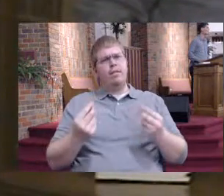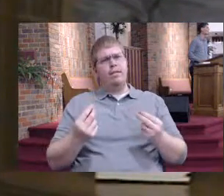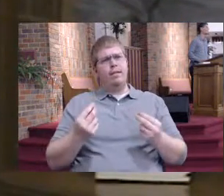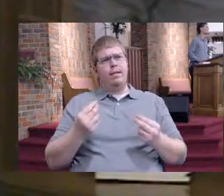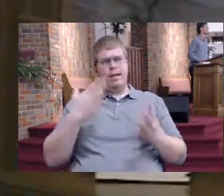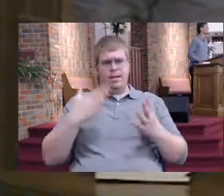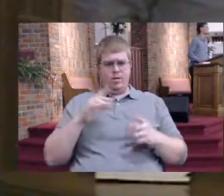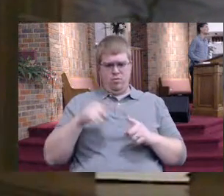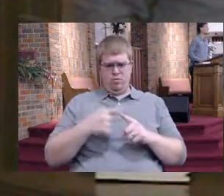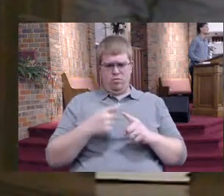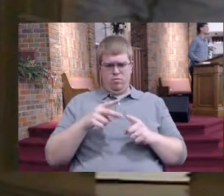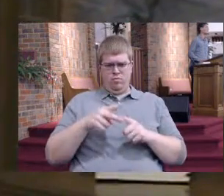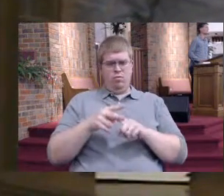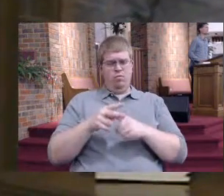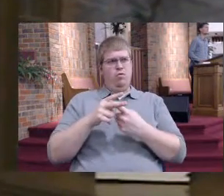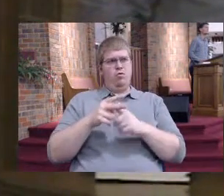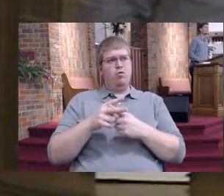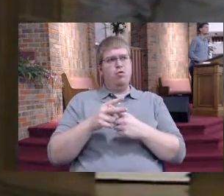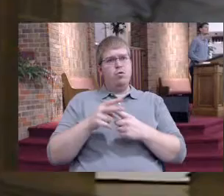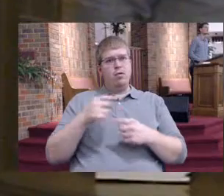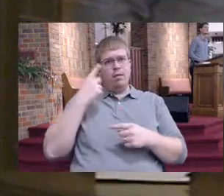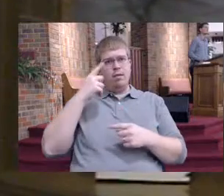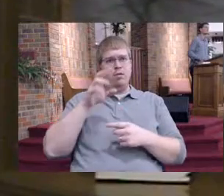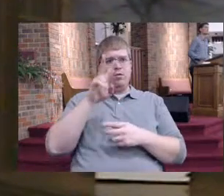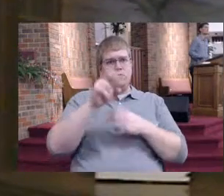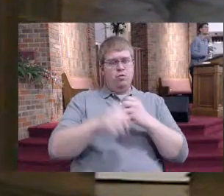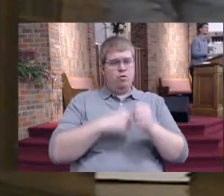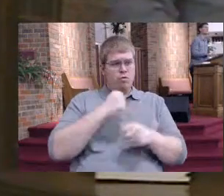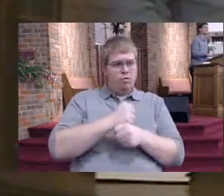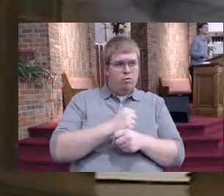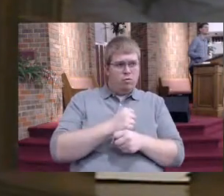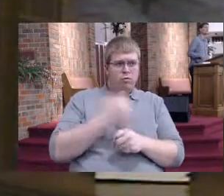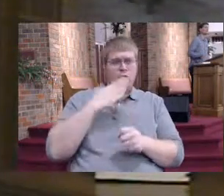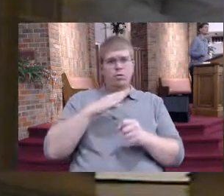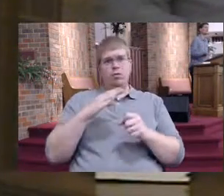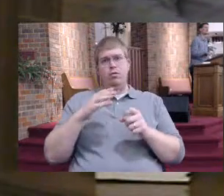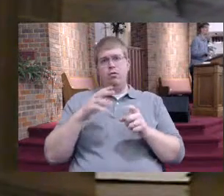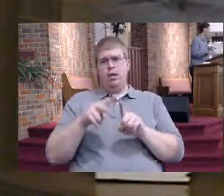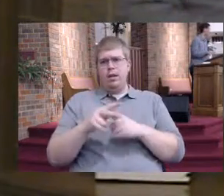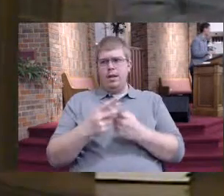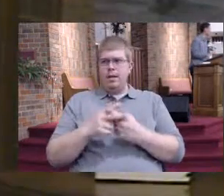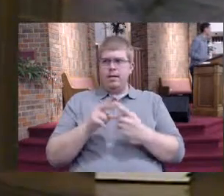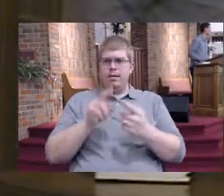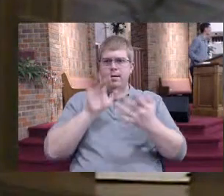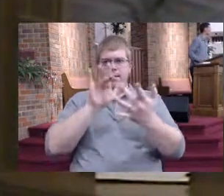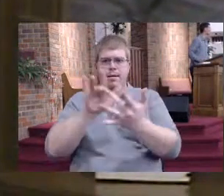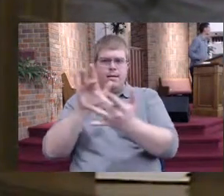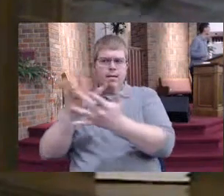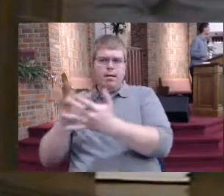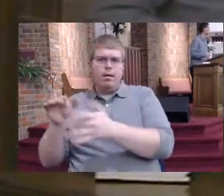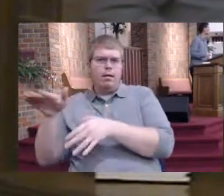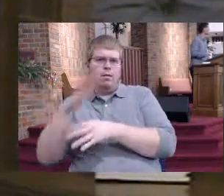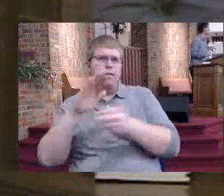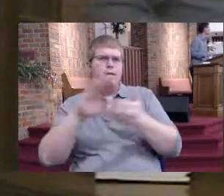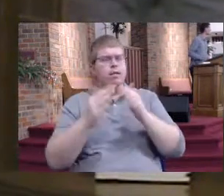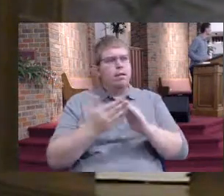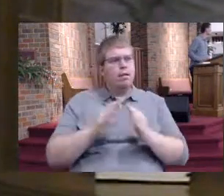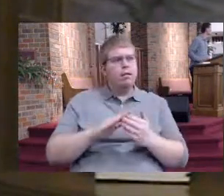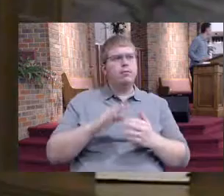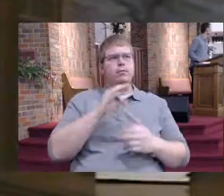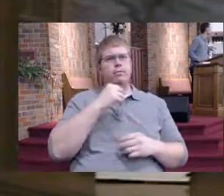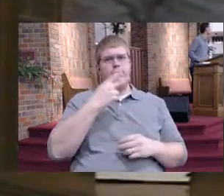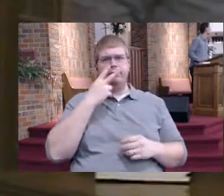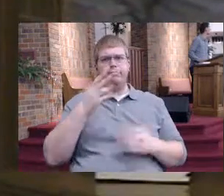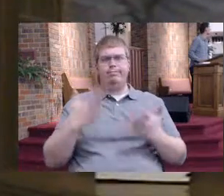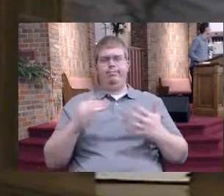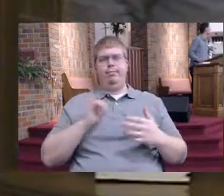beginning of our 2 years, certainly at the beginning of going into these villages, that may have seemed something that would be discouraging